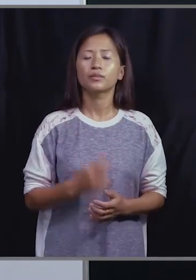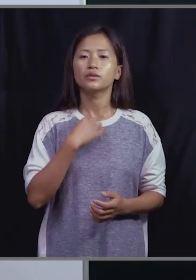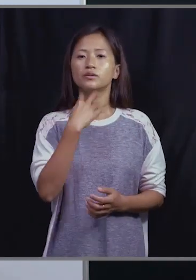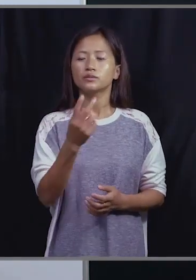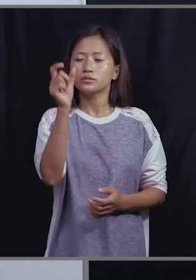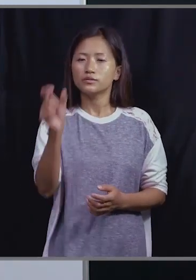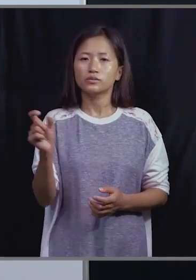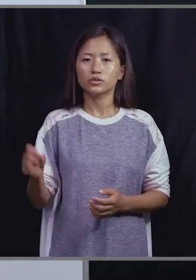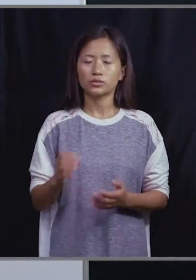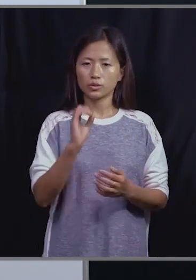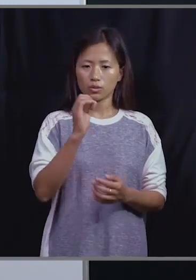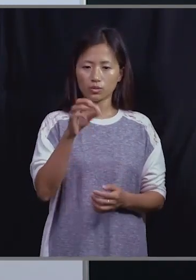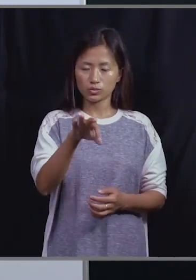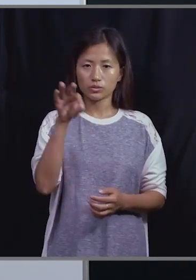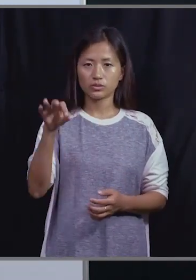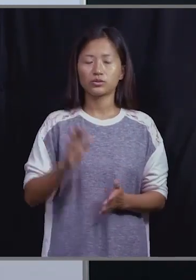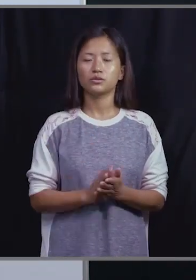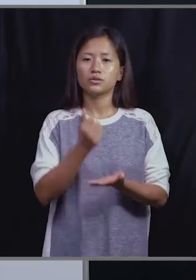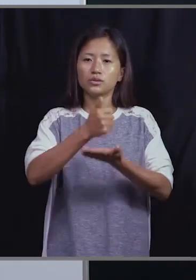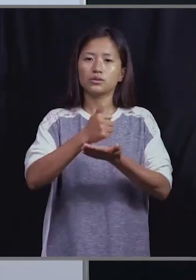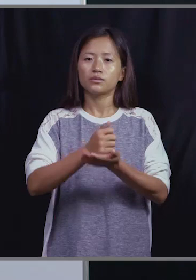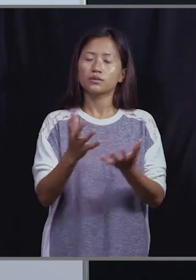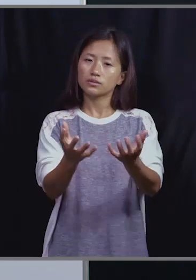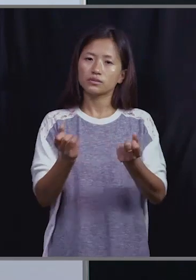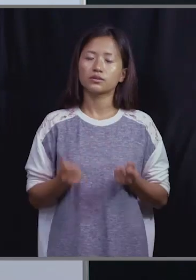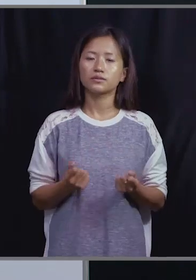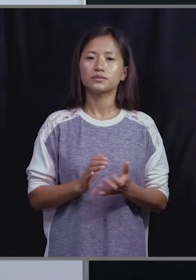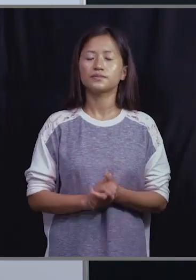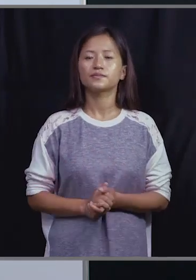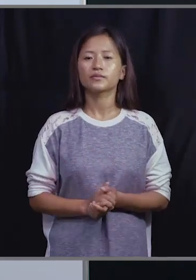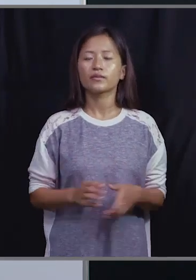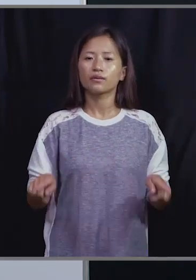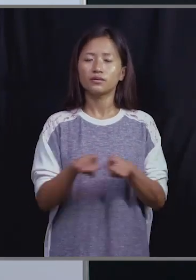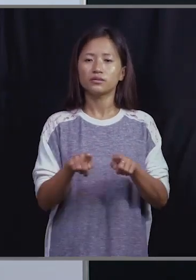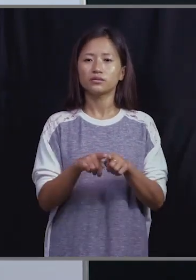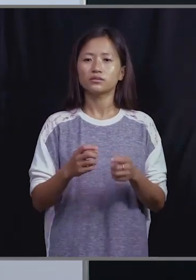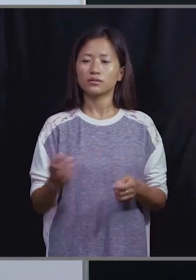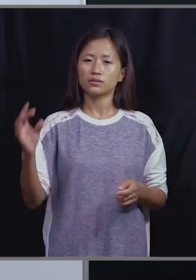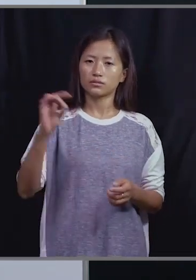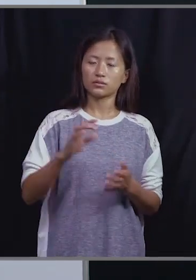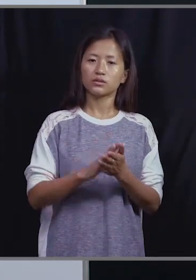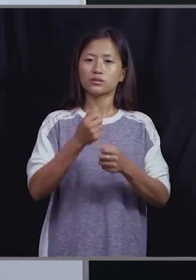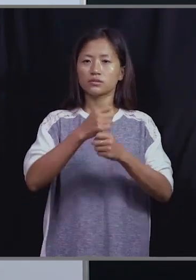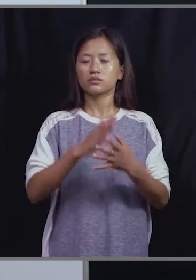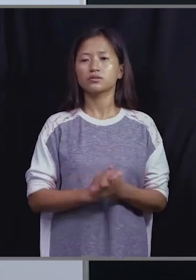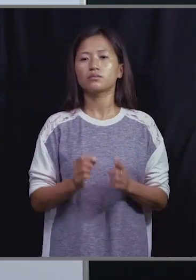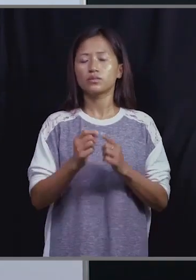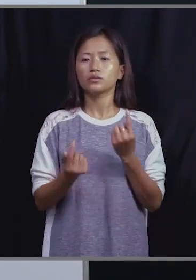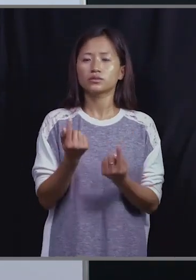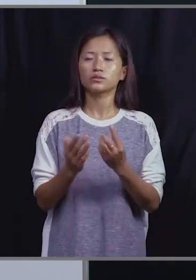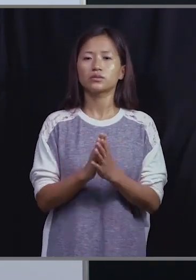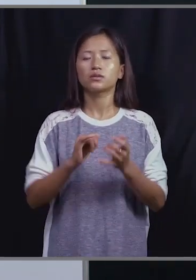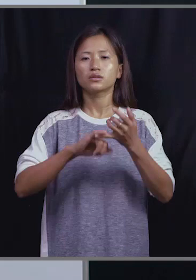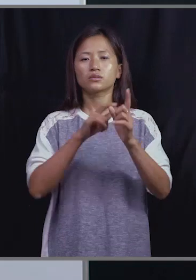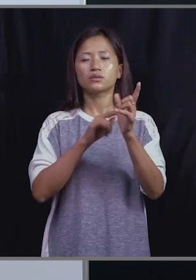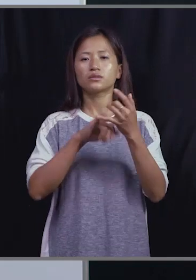voices or opinions should be accepted so as to reconstruct the political system